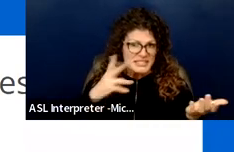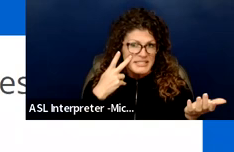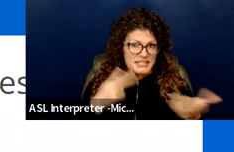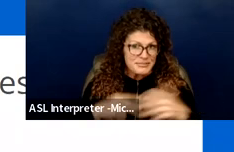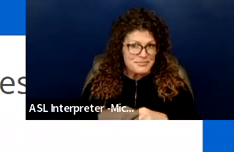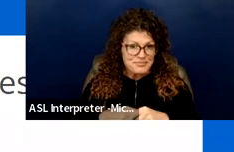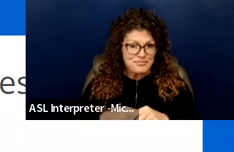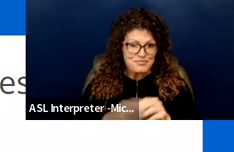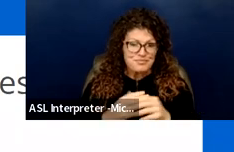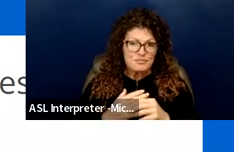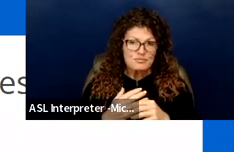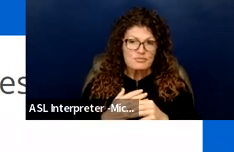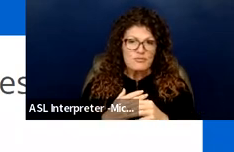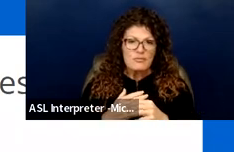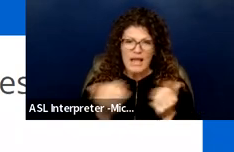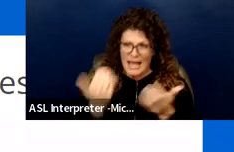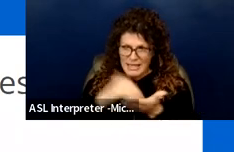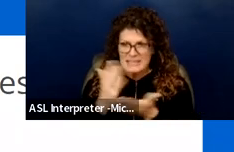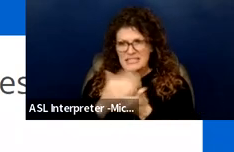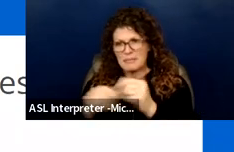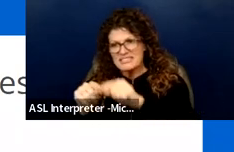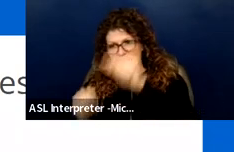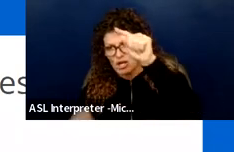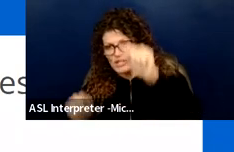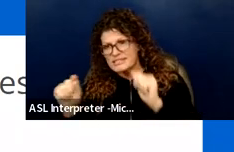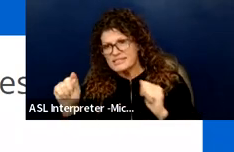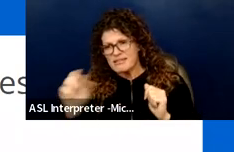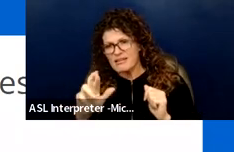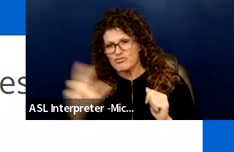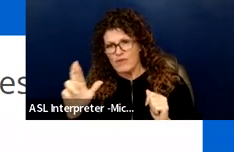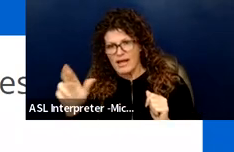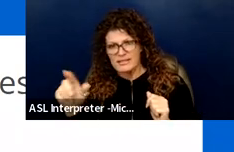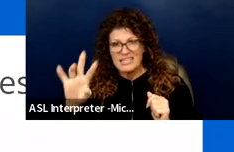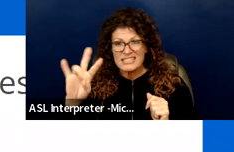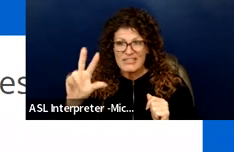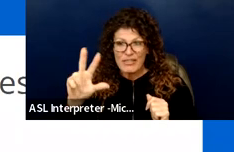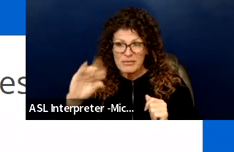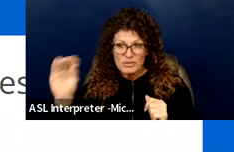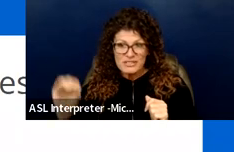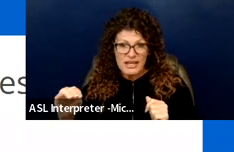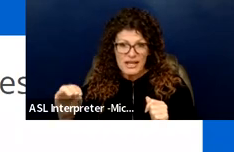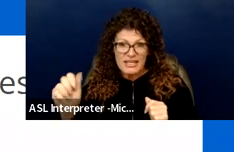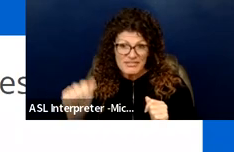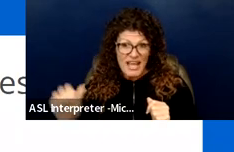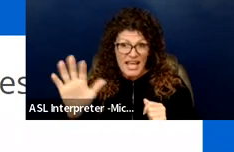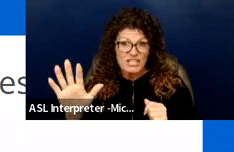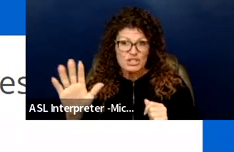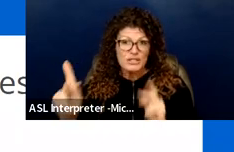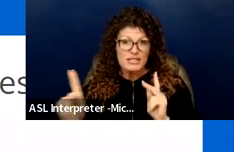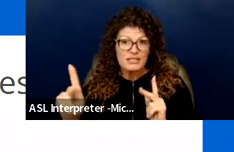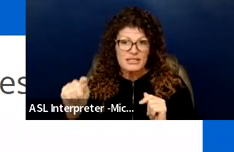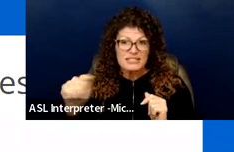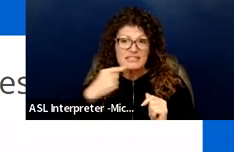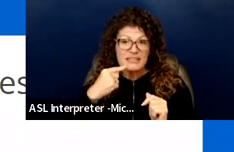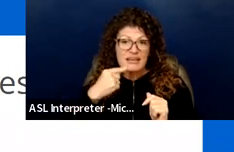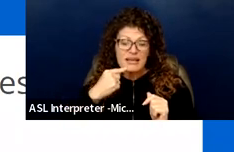it, there's some disparities here on the other side as well, where 73% of Asian respondents indicated that experience